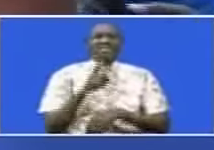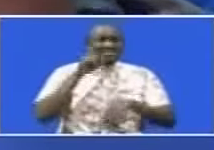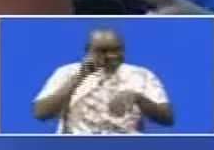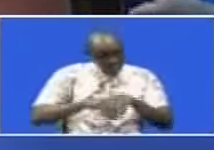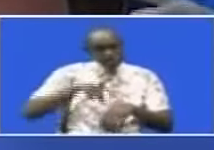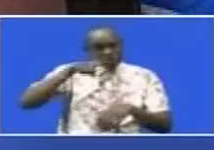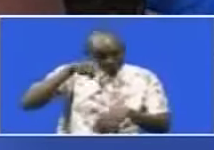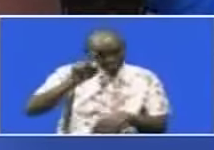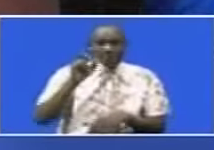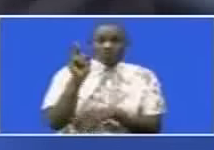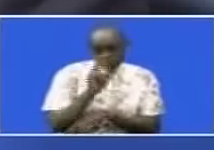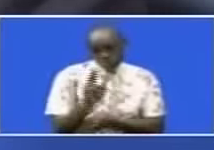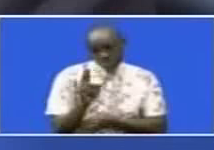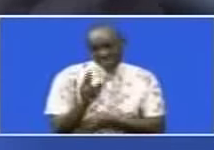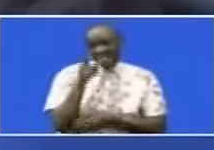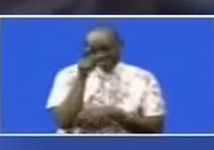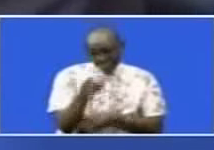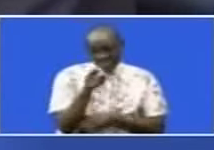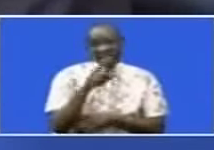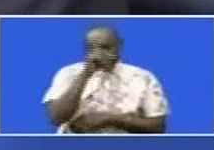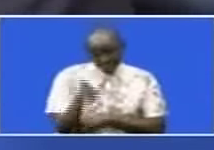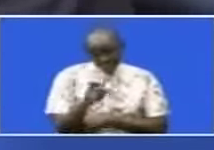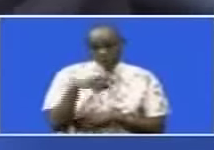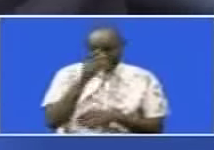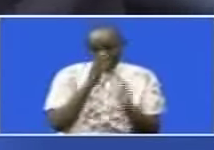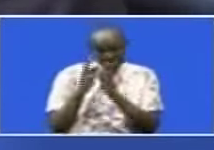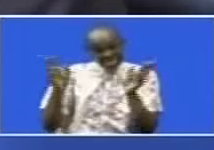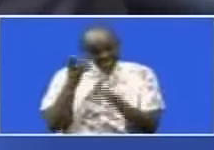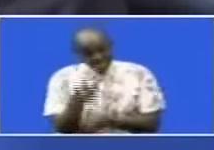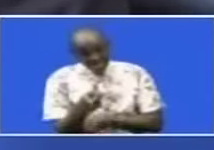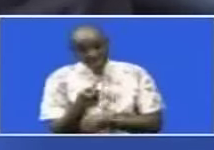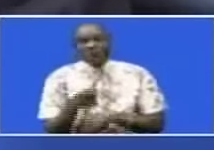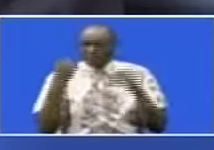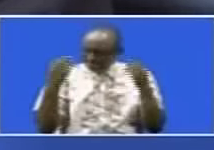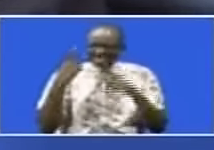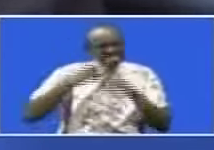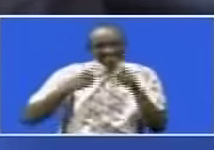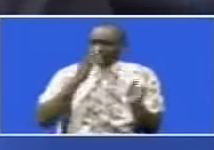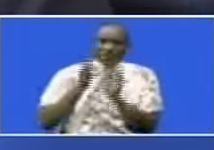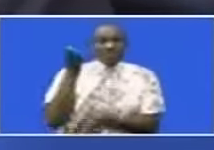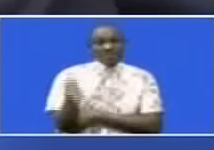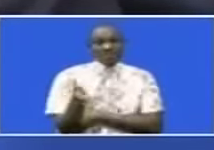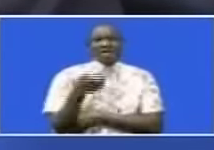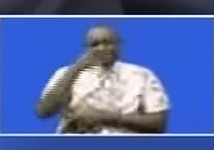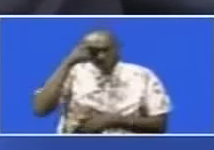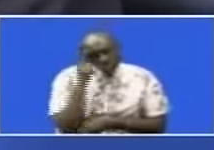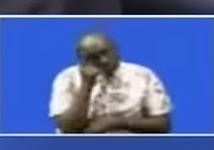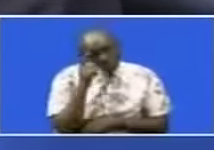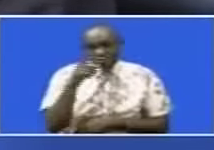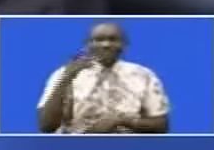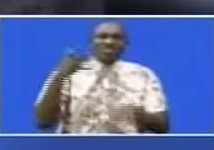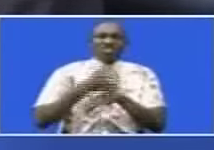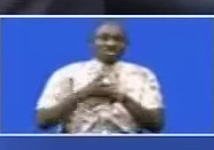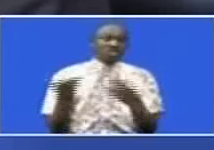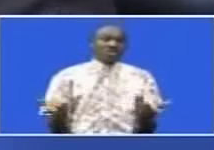you will lose the exam that you are prepared for so many years just because you are